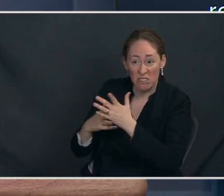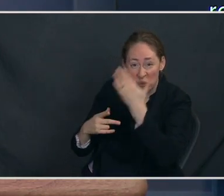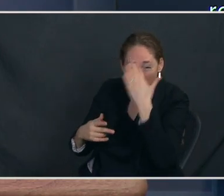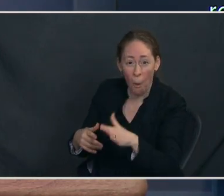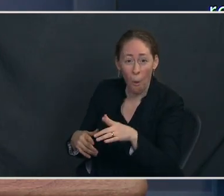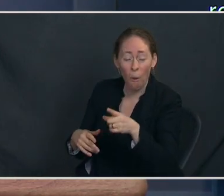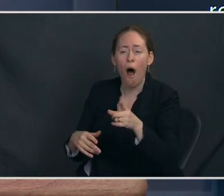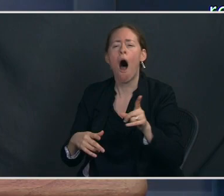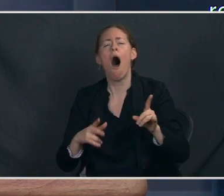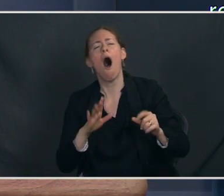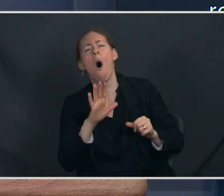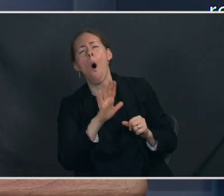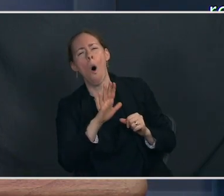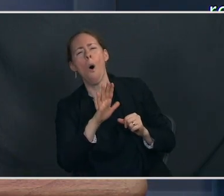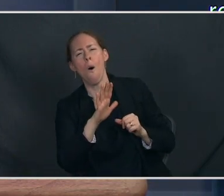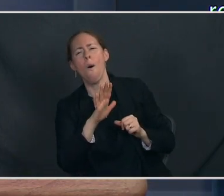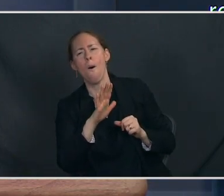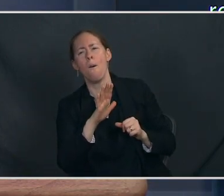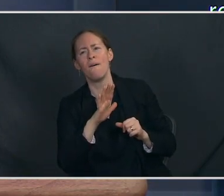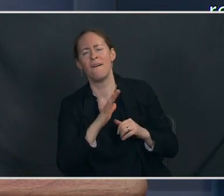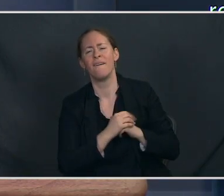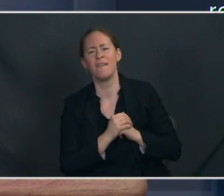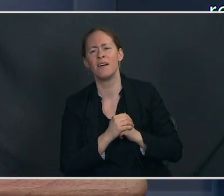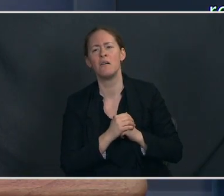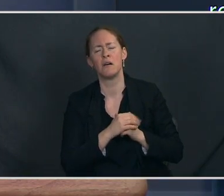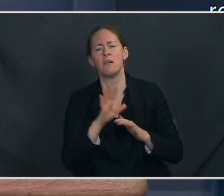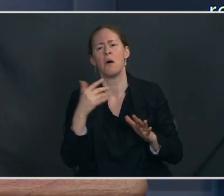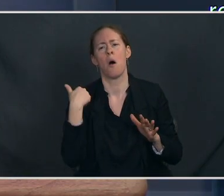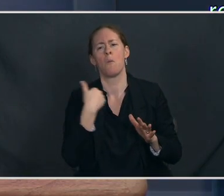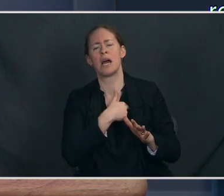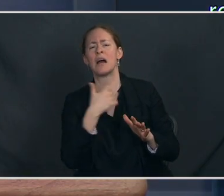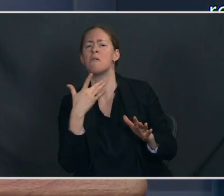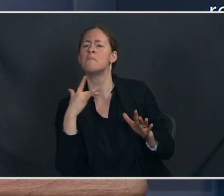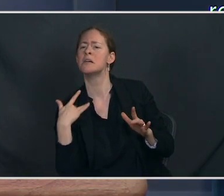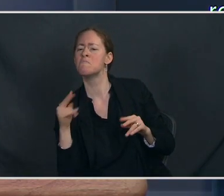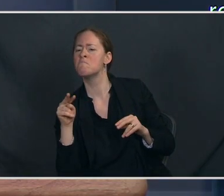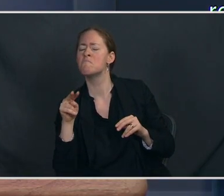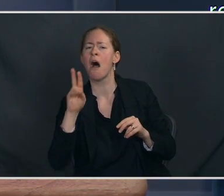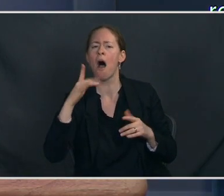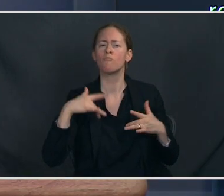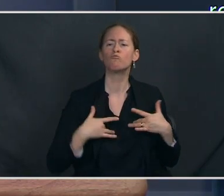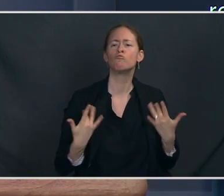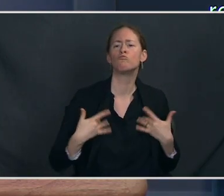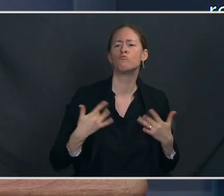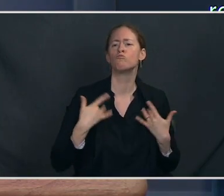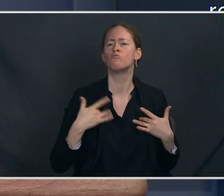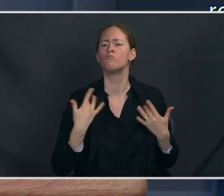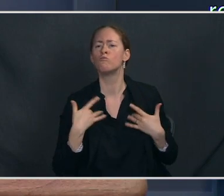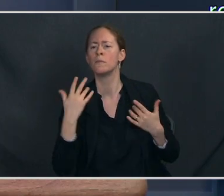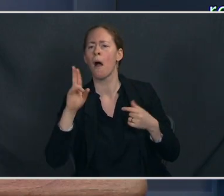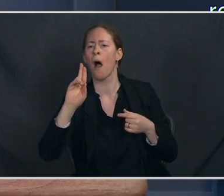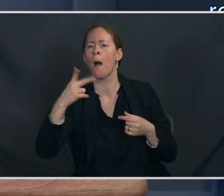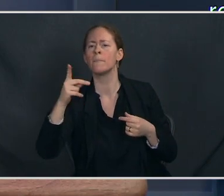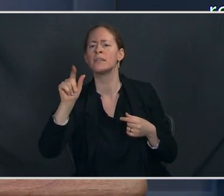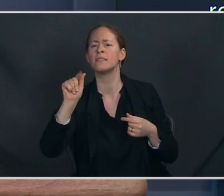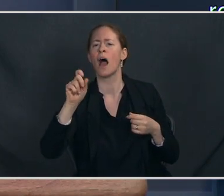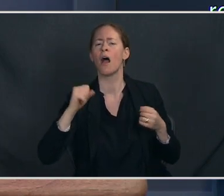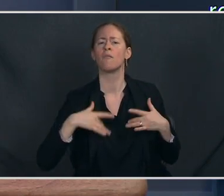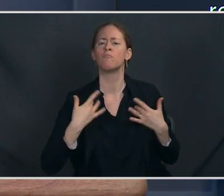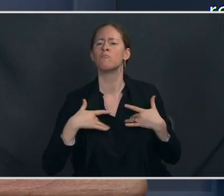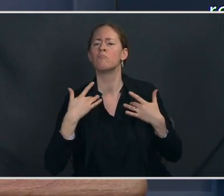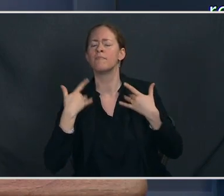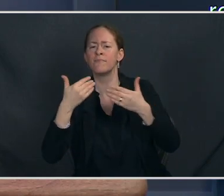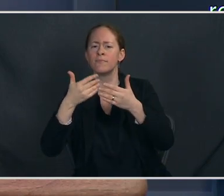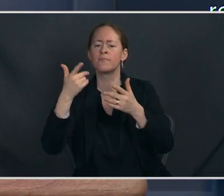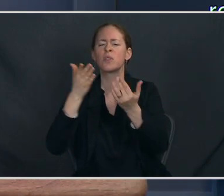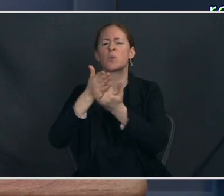is we monitor updates on a daily basis through Tiberius and multiple systems that have